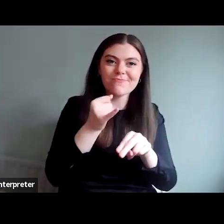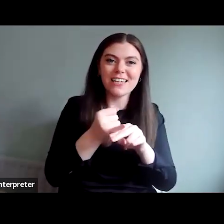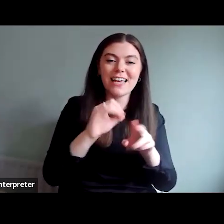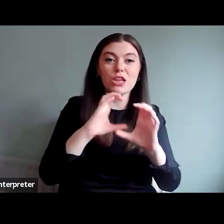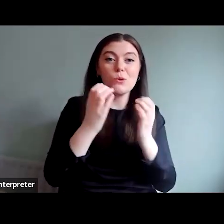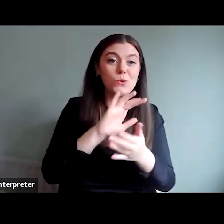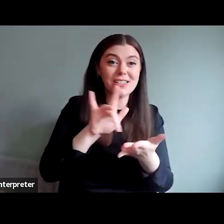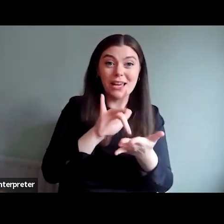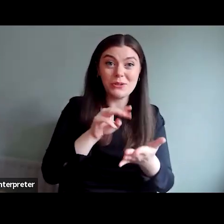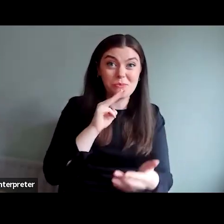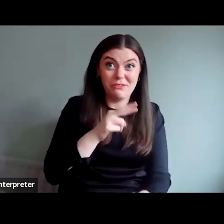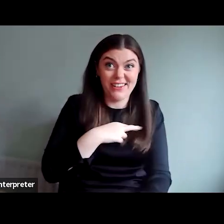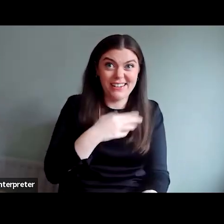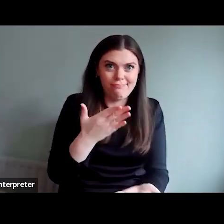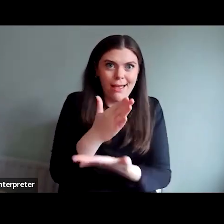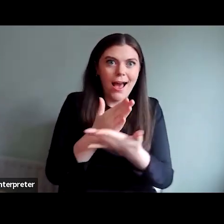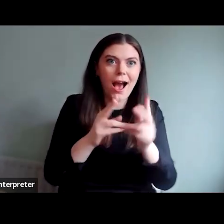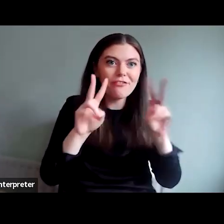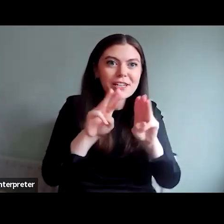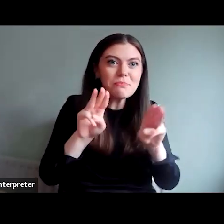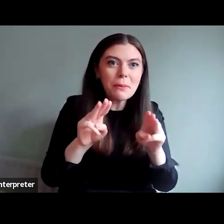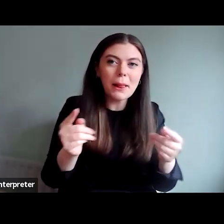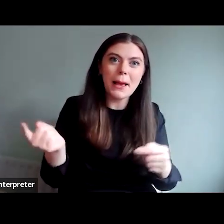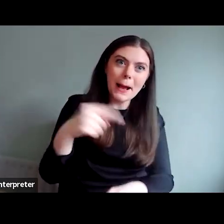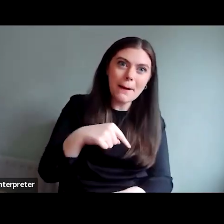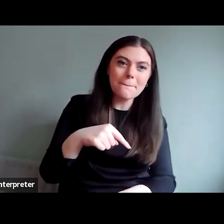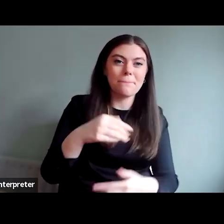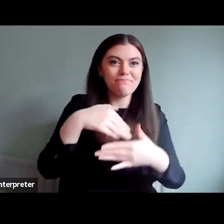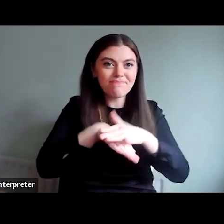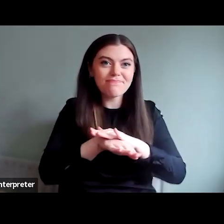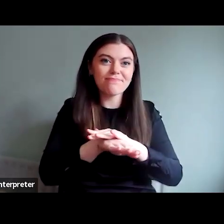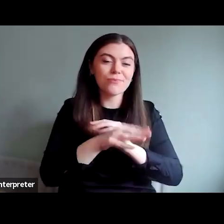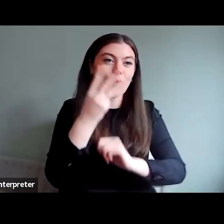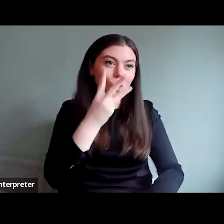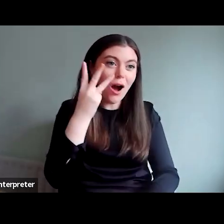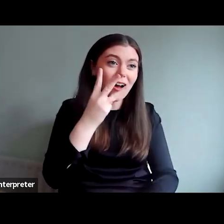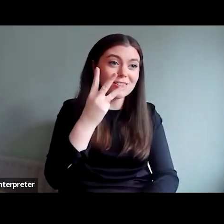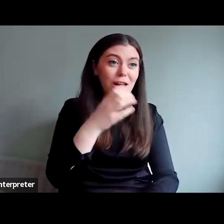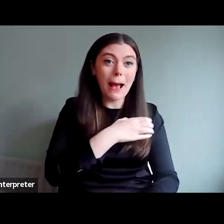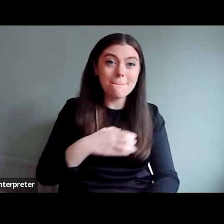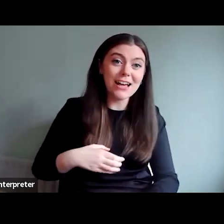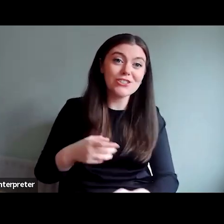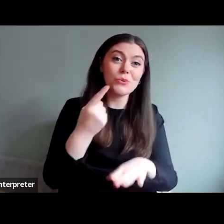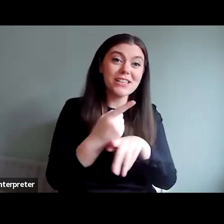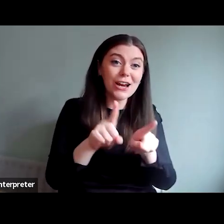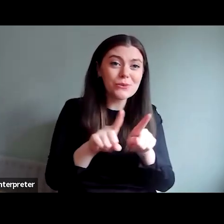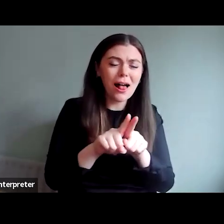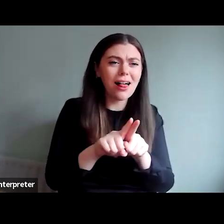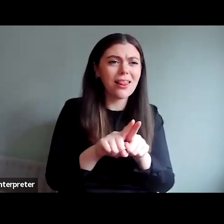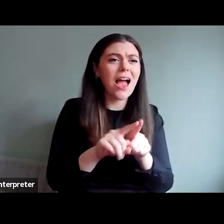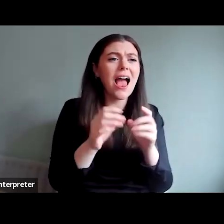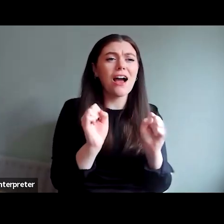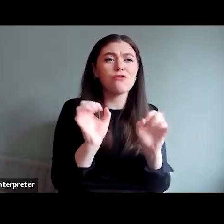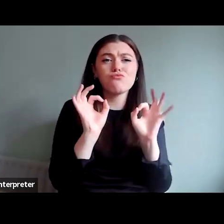the village was at it, basically. The ambassador came back. There was some prominent musicians, very loved musicians in our community and